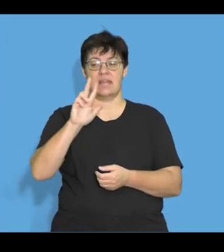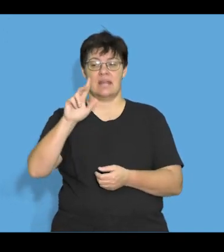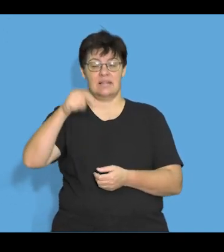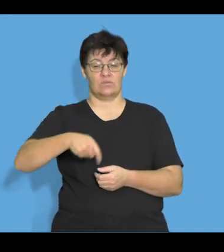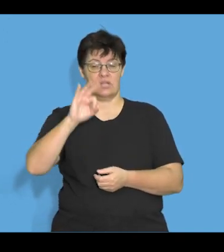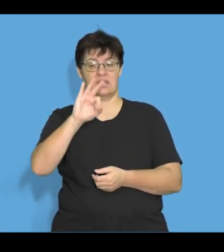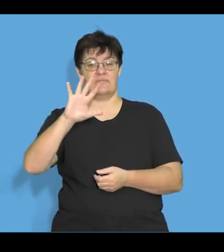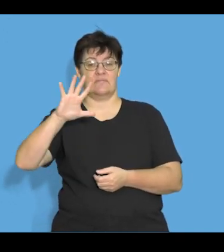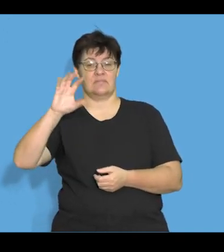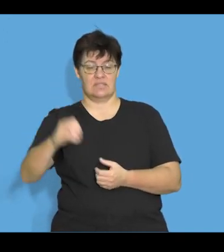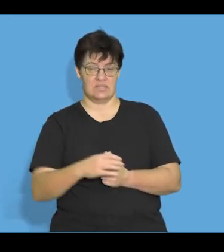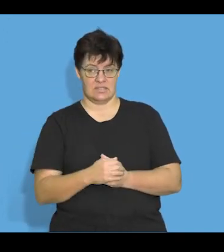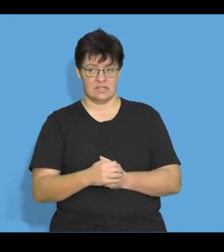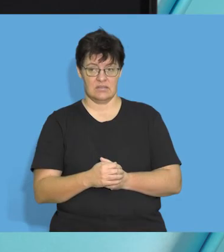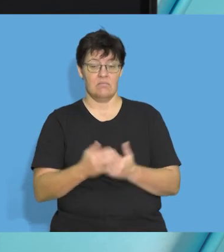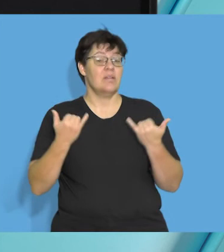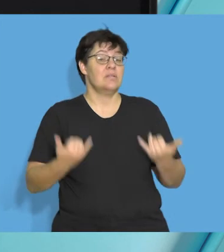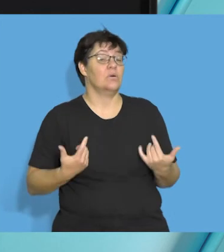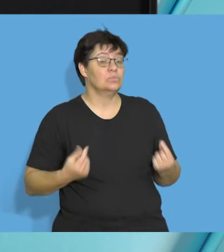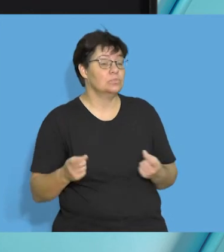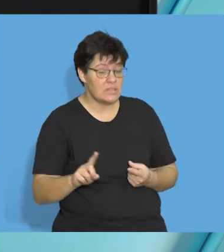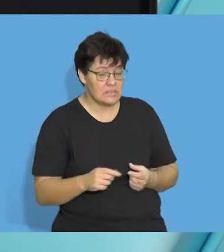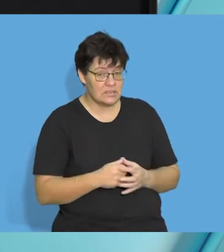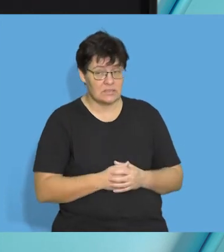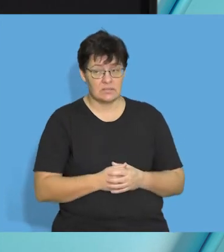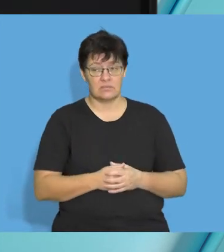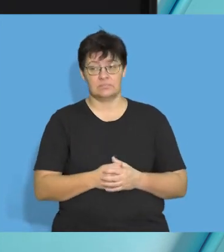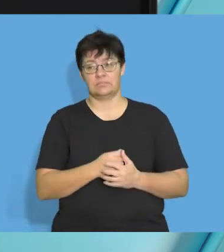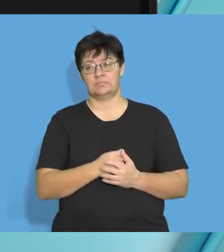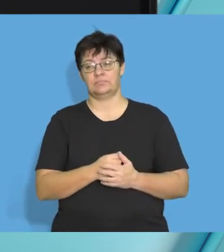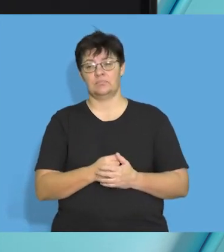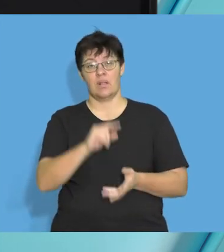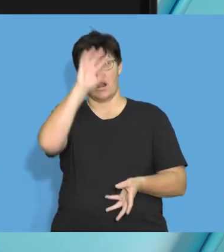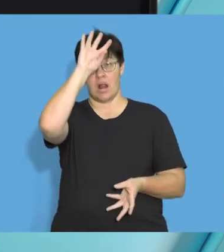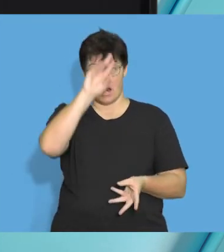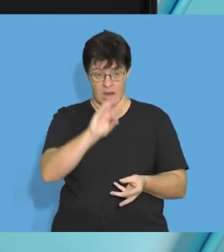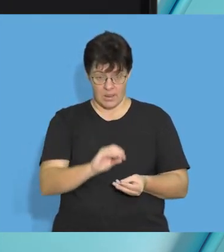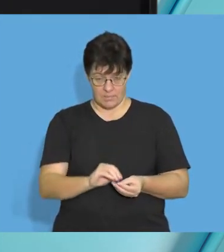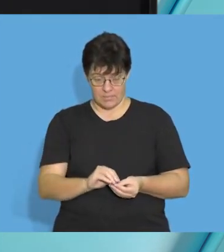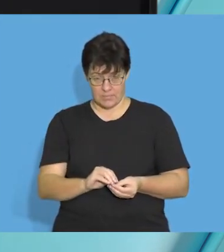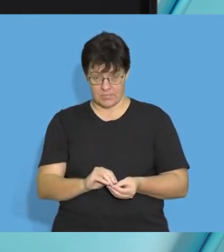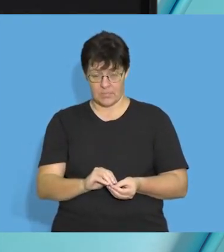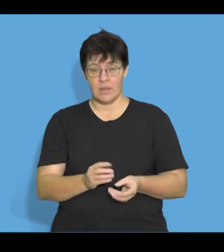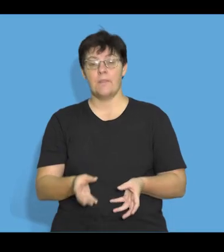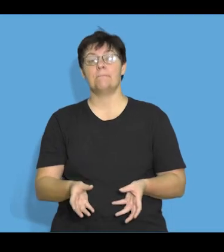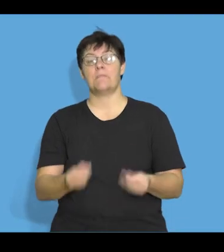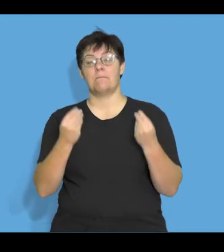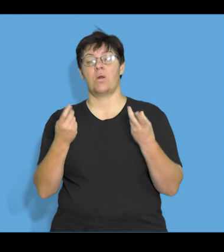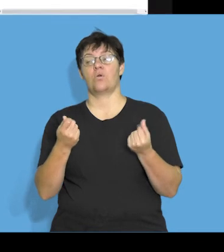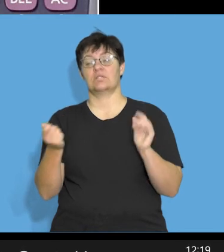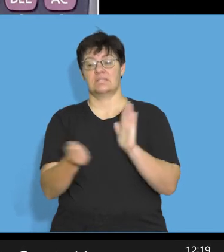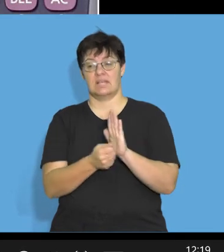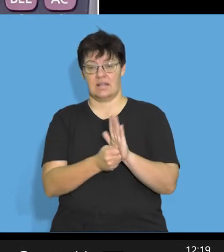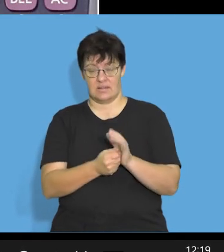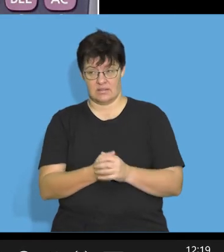98,350. What do I now do? I take all my components to determine my cost of sales. Let's do